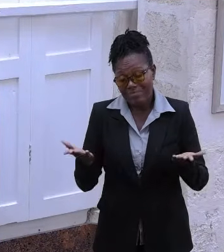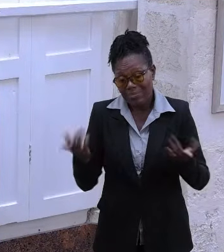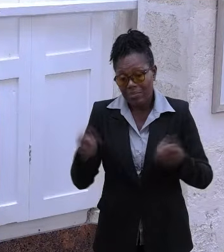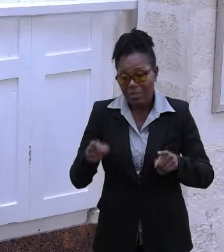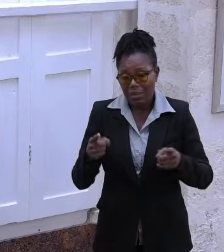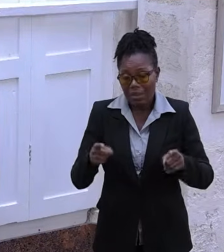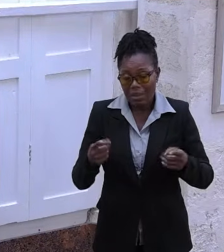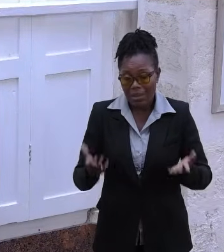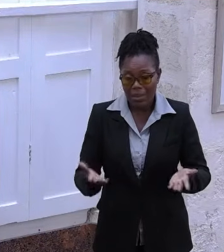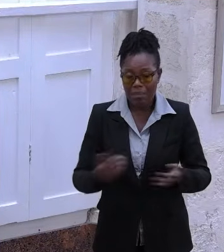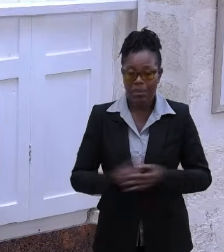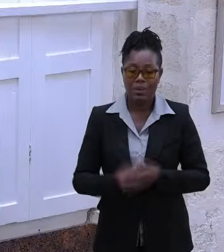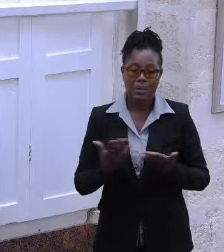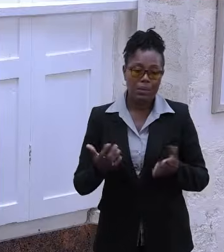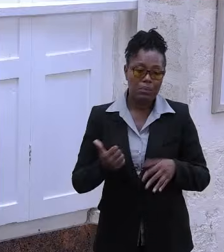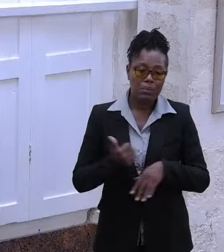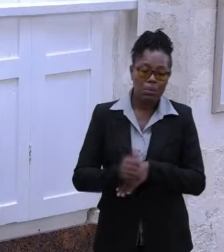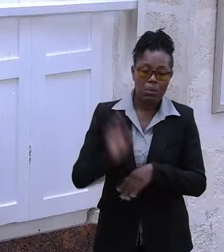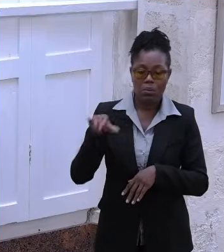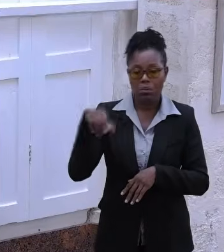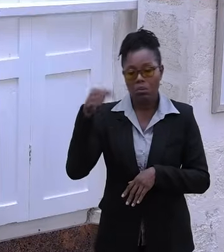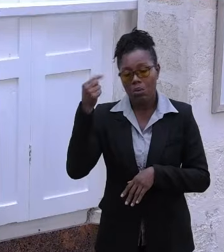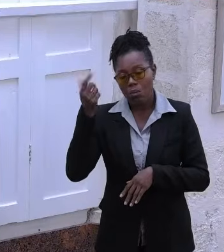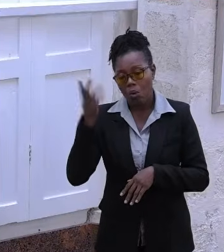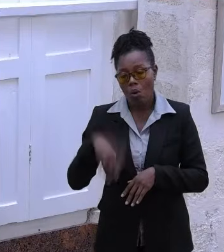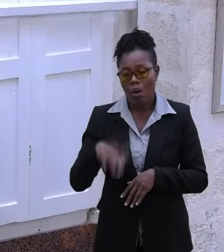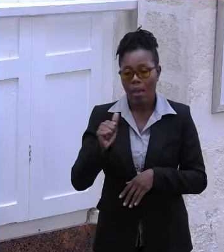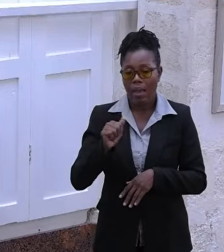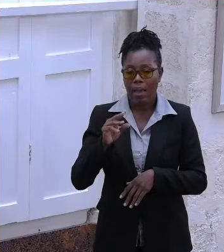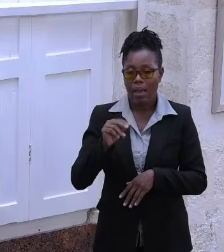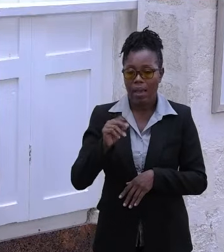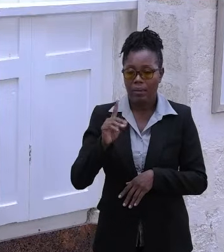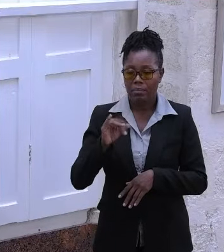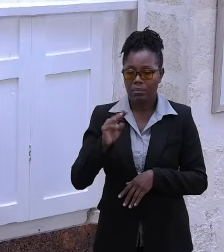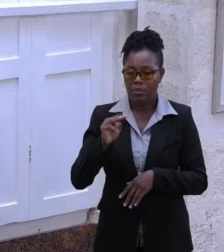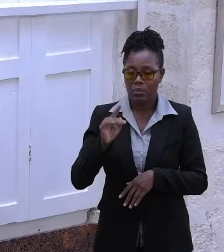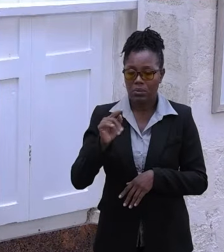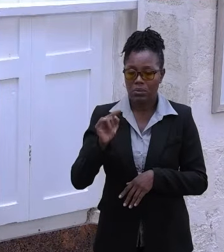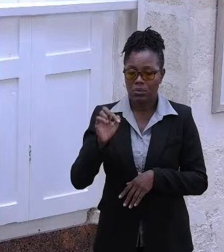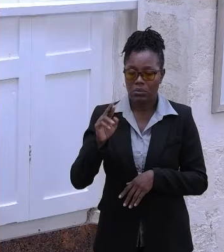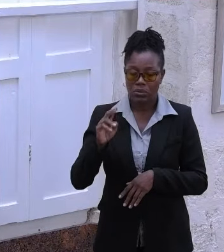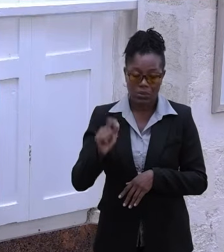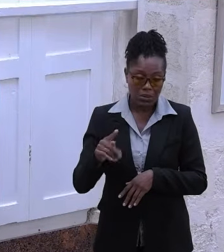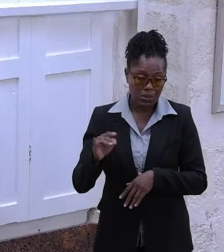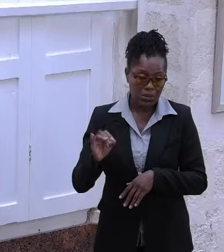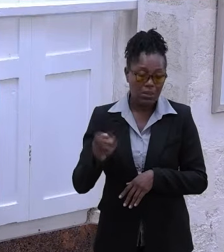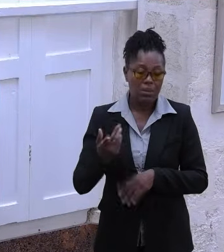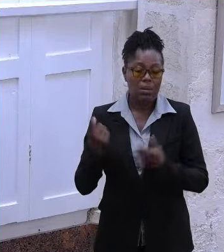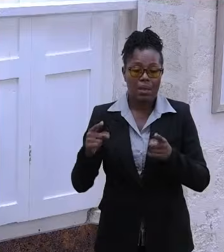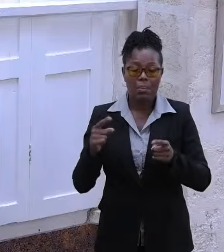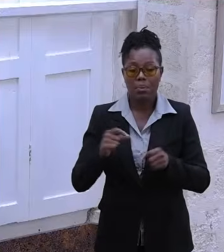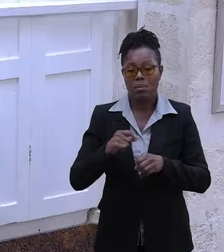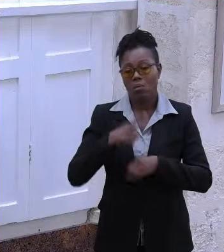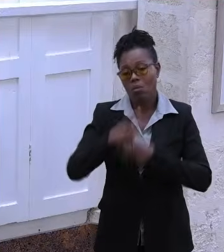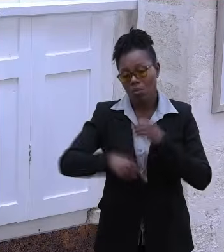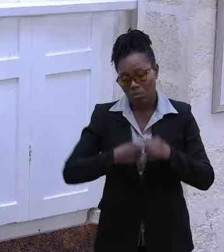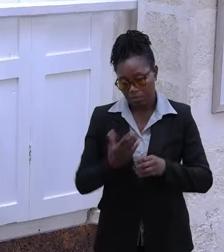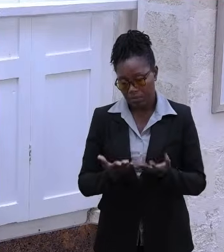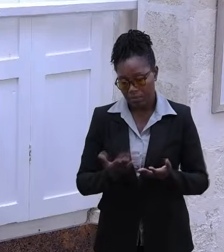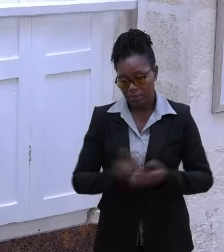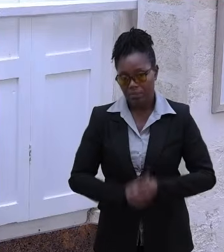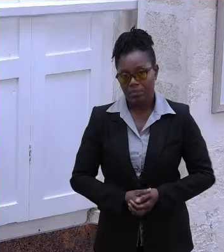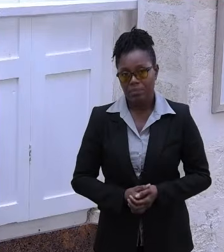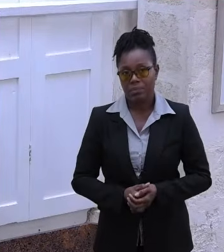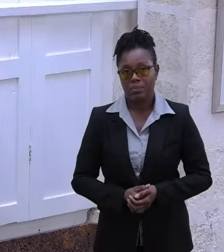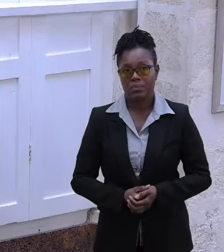any particular government or administration. This has been happening across all of them. So it means that